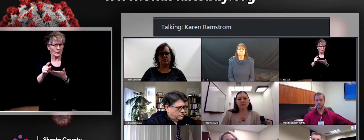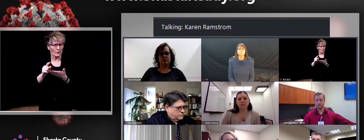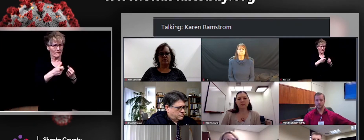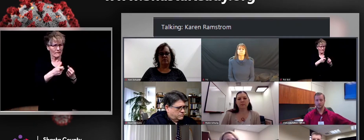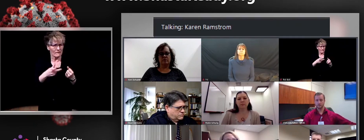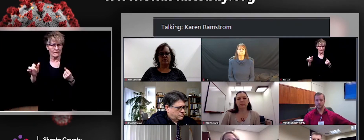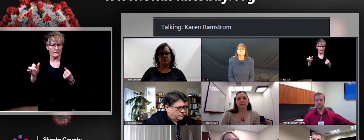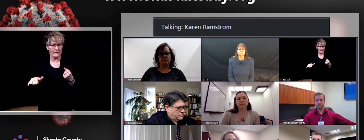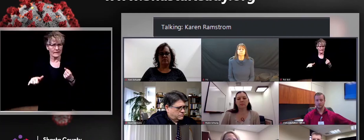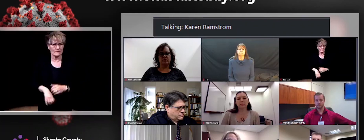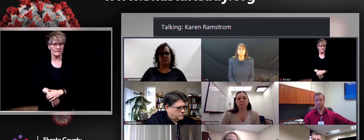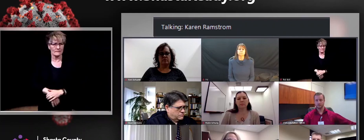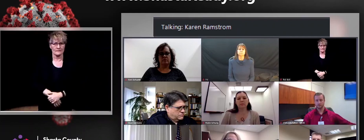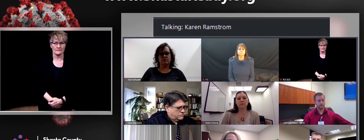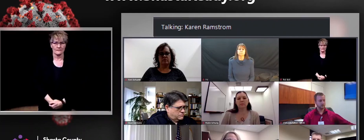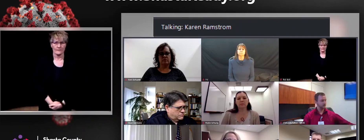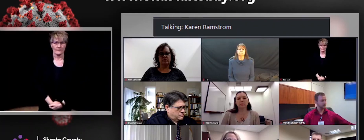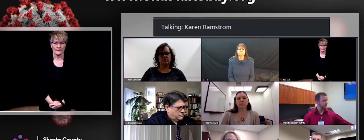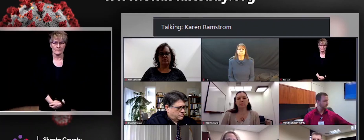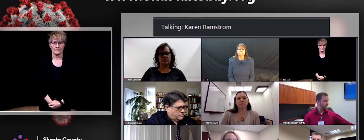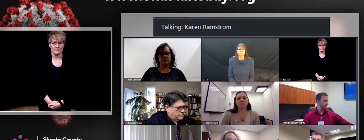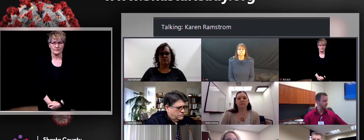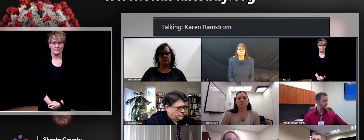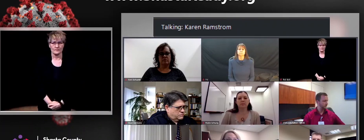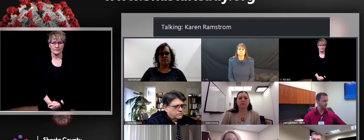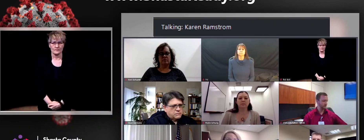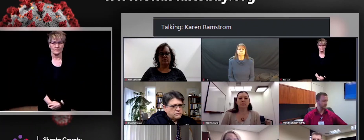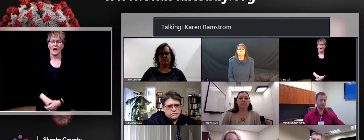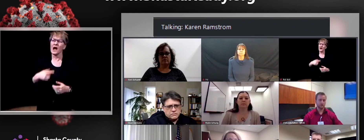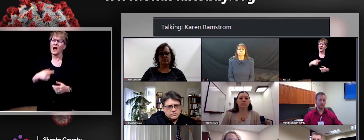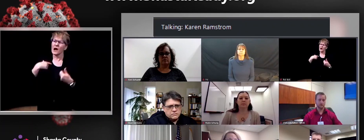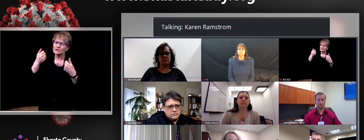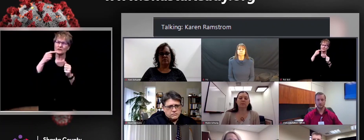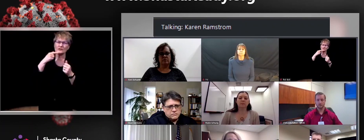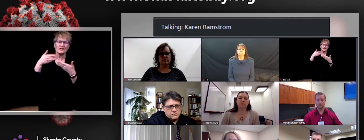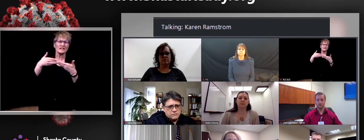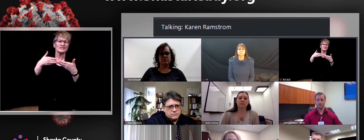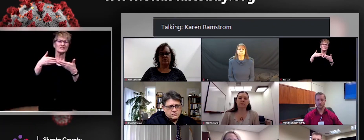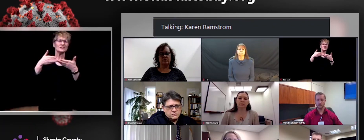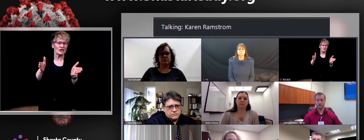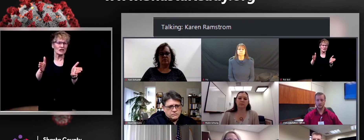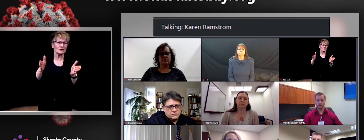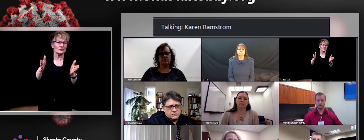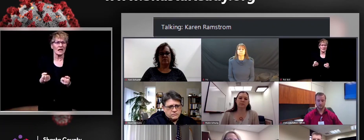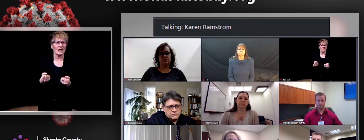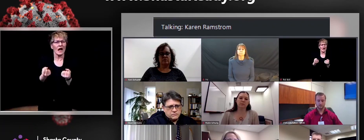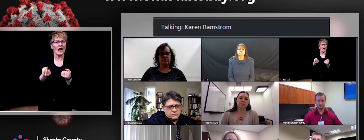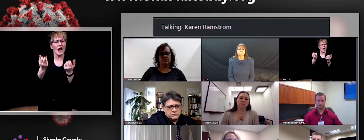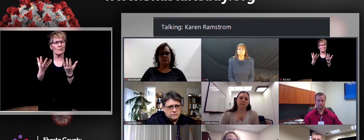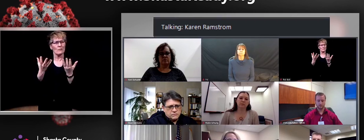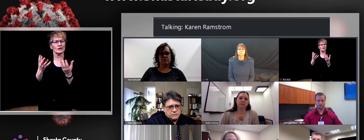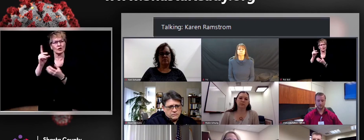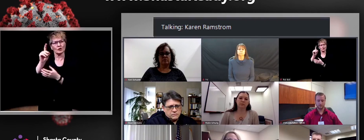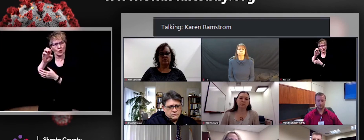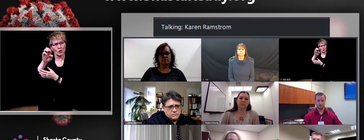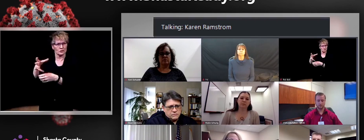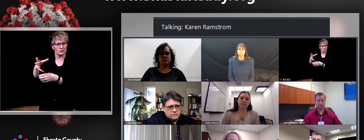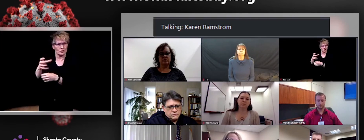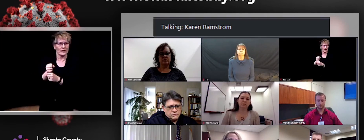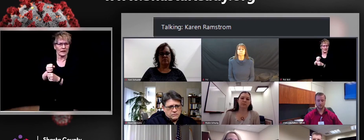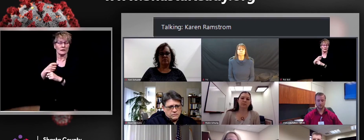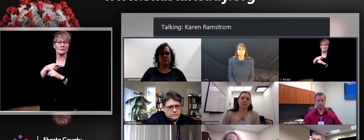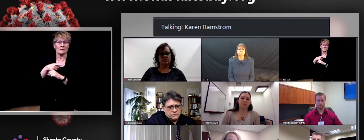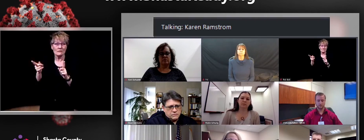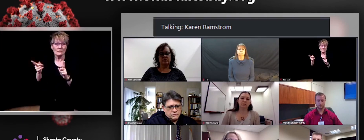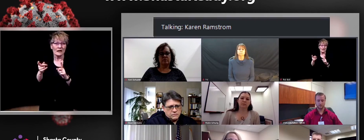the point of generally how much do we get every week? And it varies every week, which makes planning difficult. But on average, over the last 3 weeks, we've received